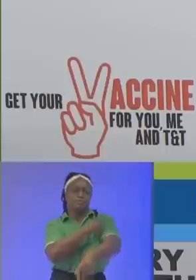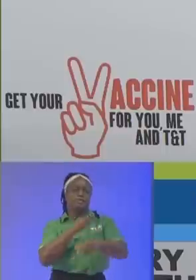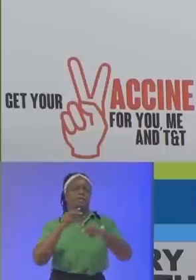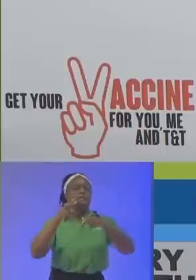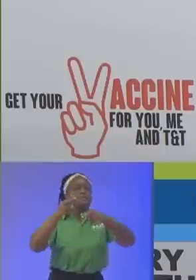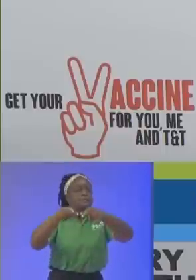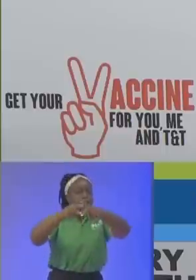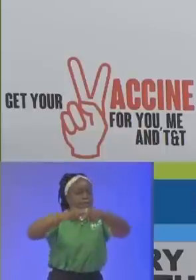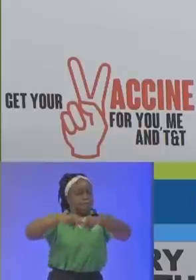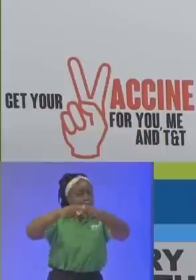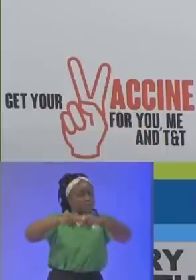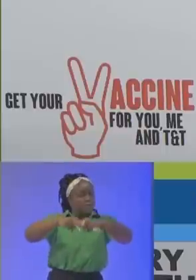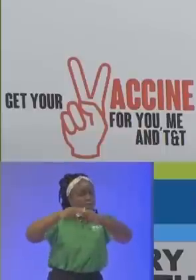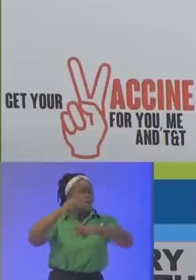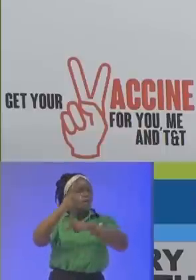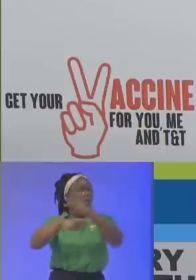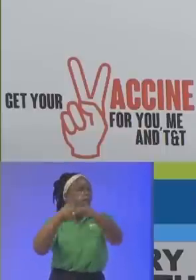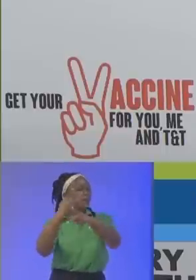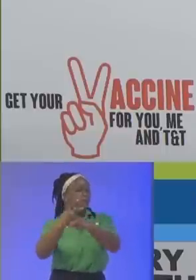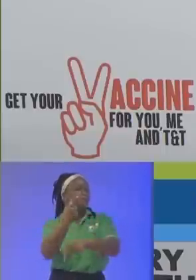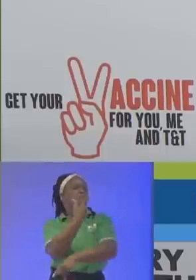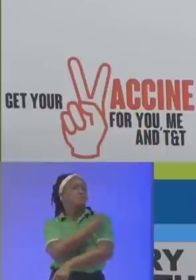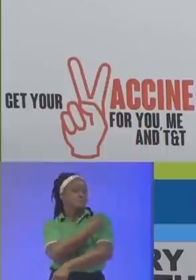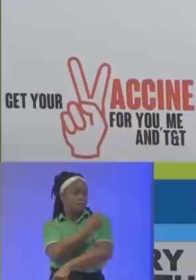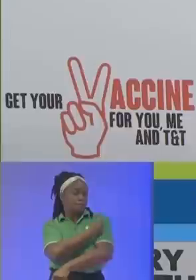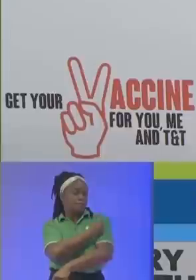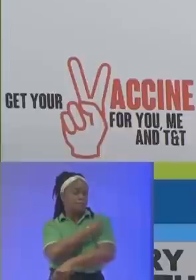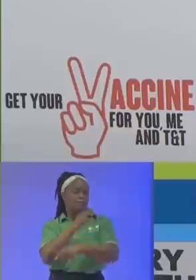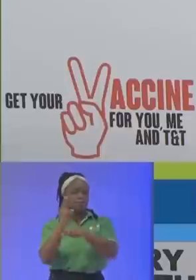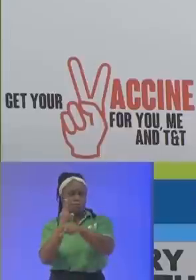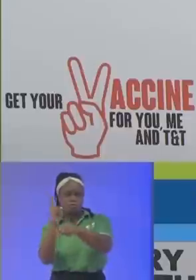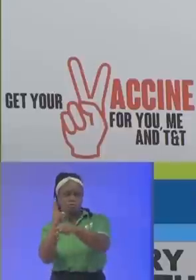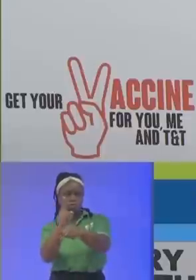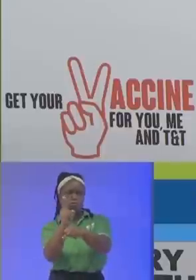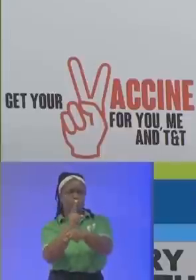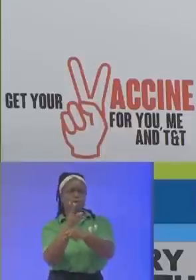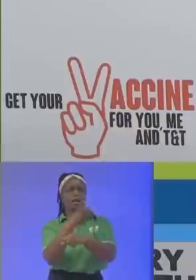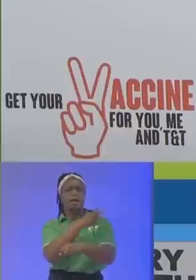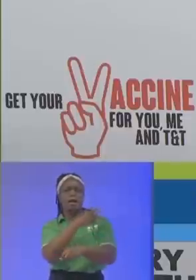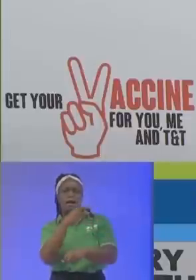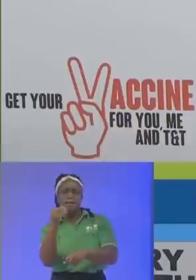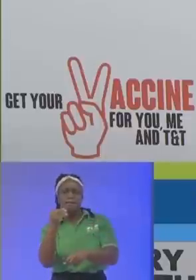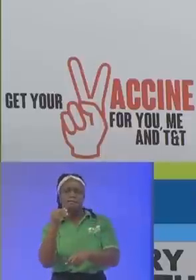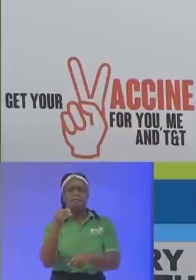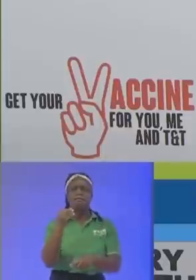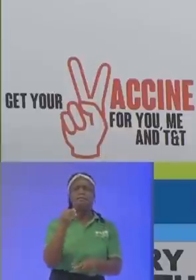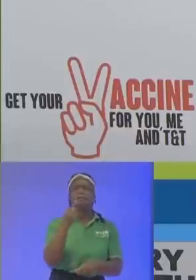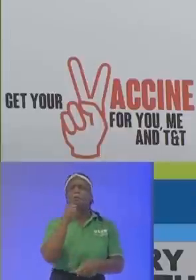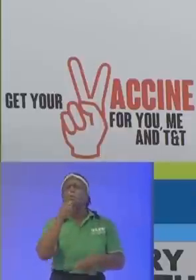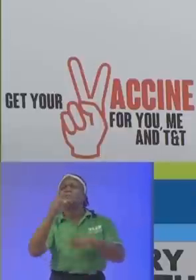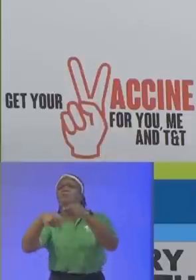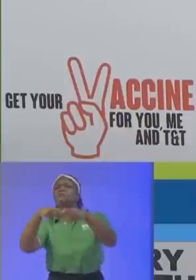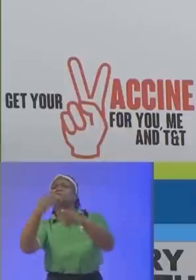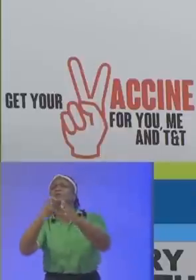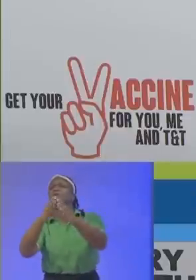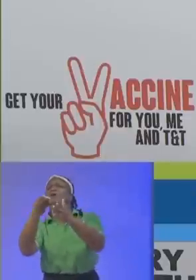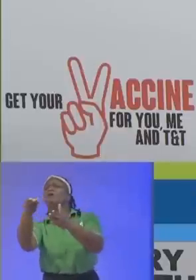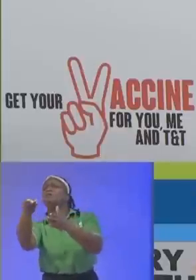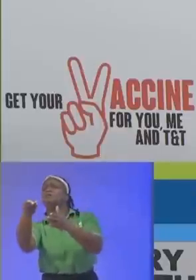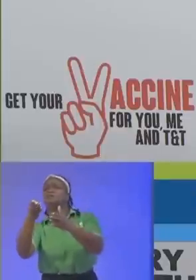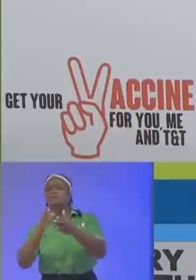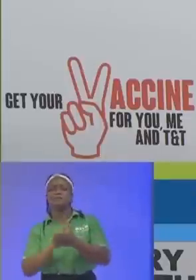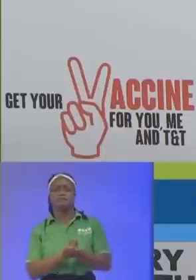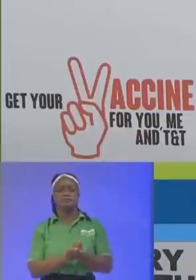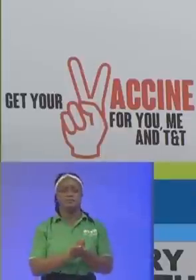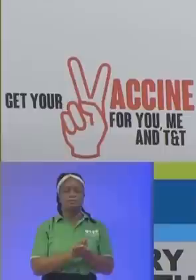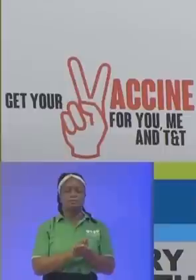being administered and the population that we are looking at. So in a way, it's a bit of what we would call a health network analysis. We look at